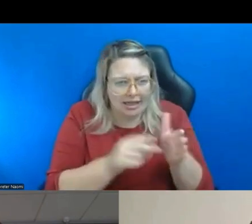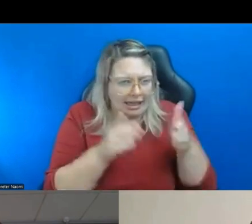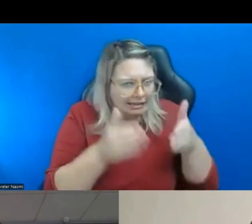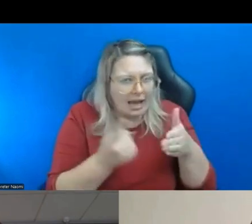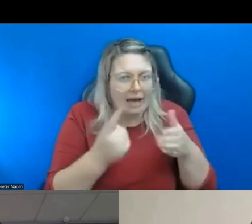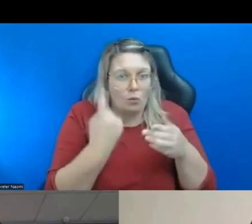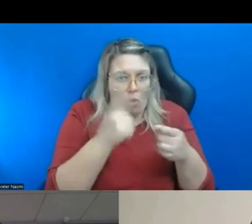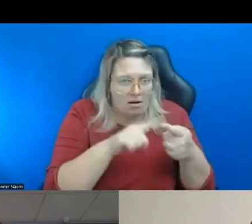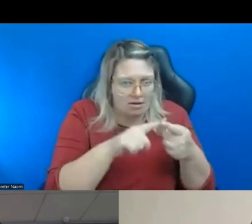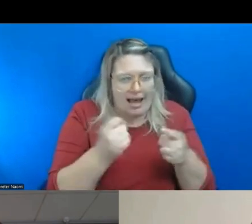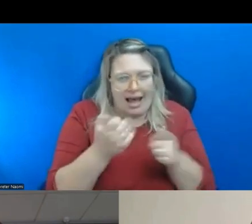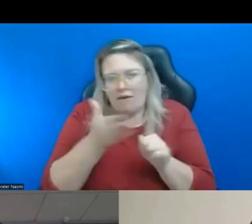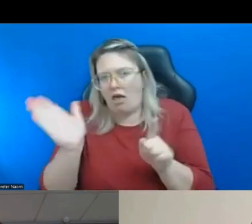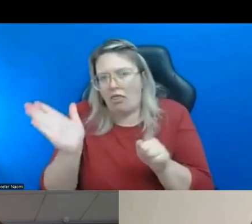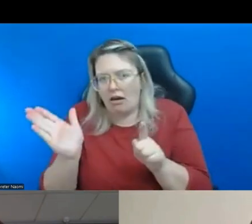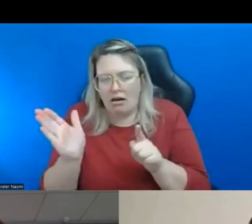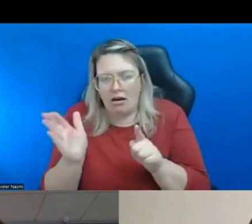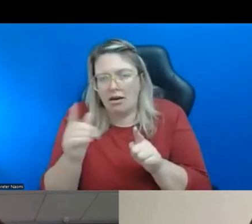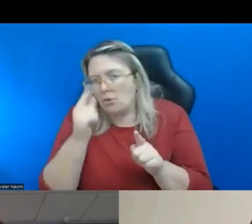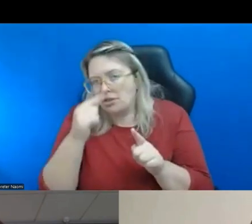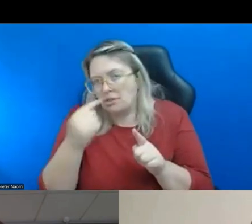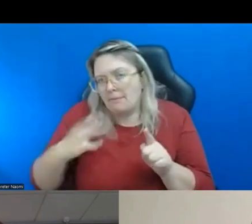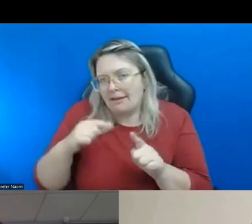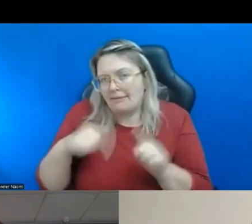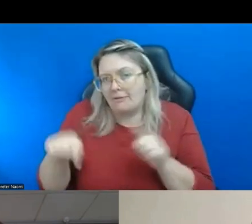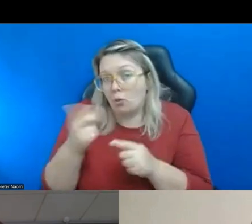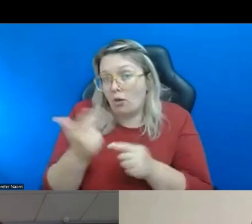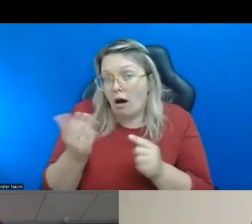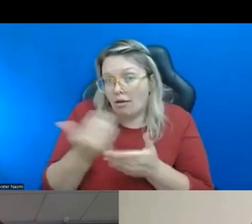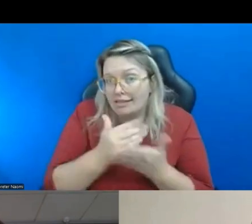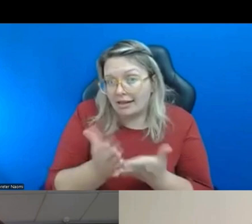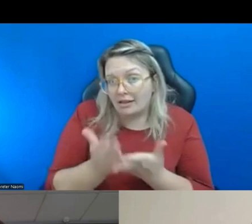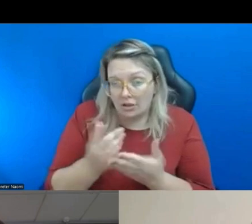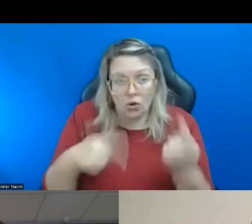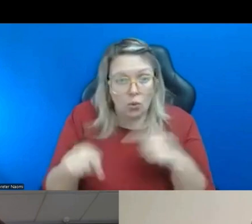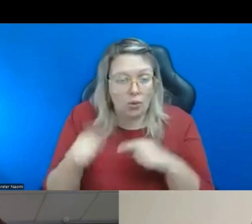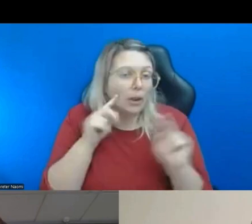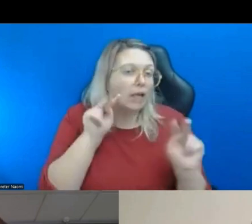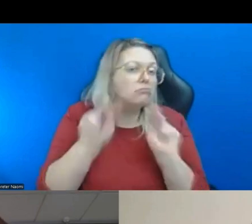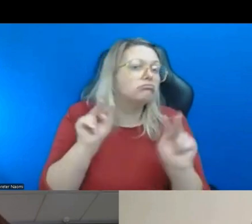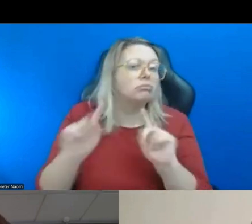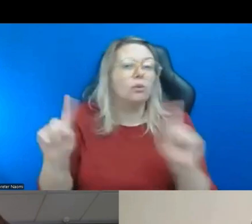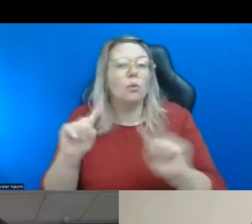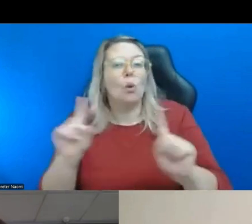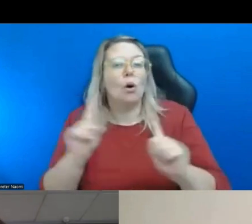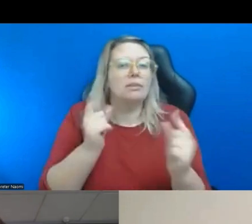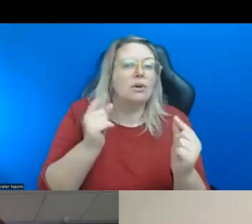there that will benefit the sector, and we'll be alive to all of those.